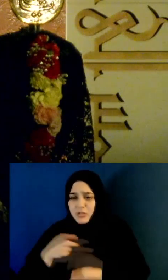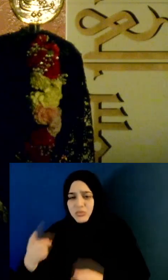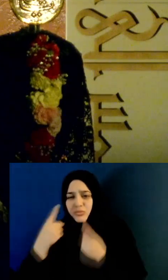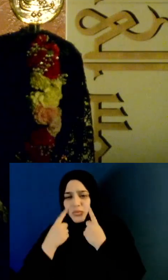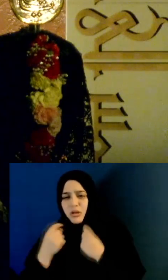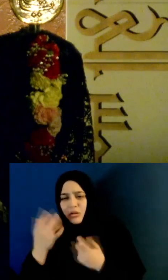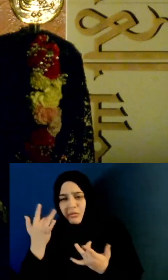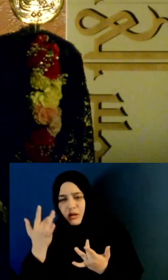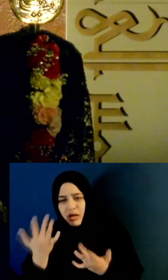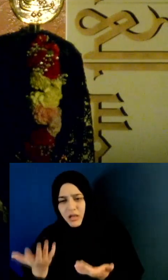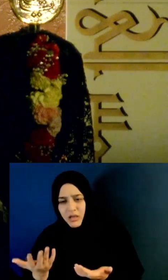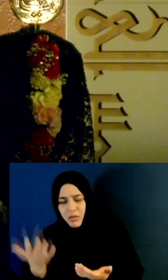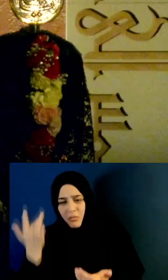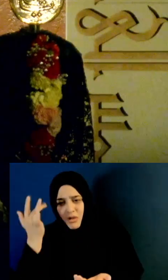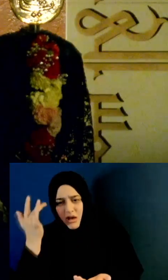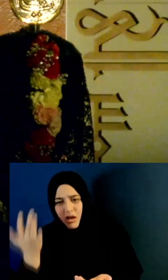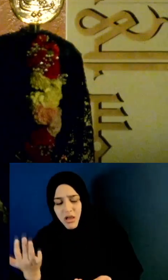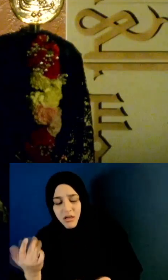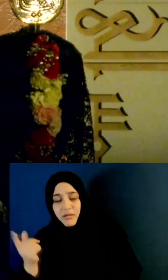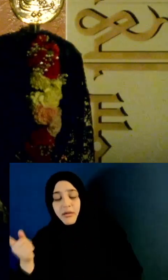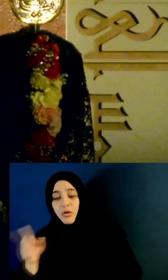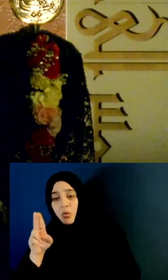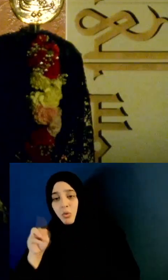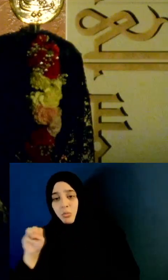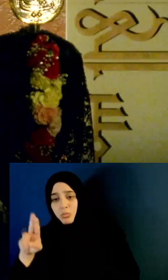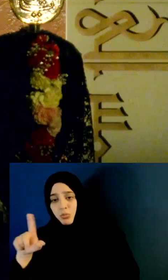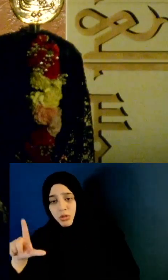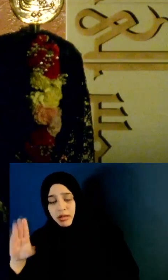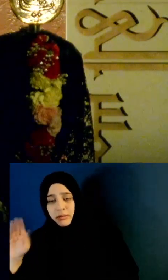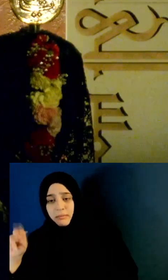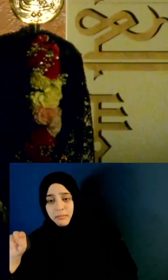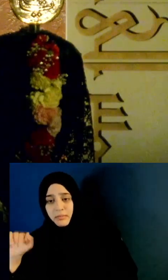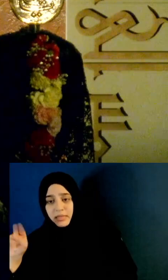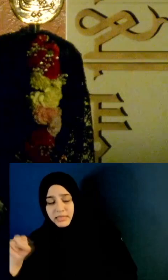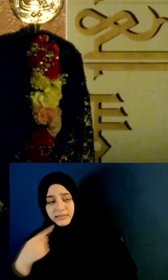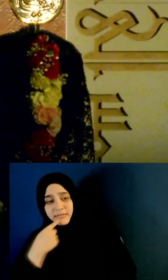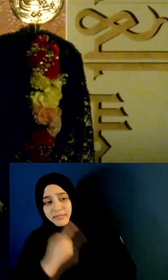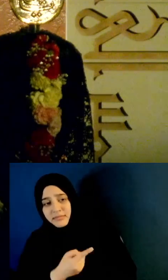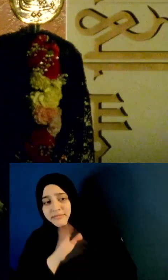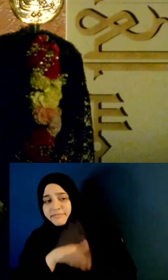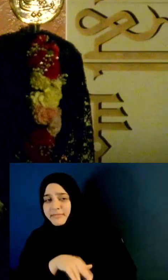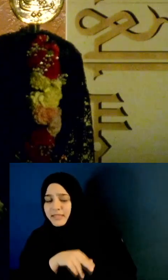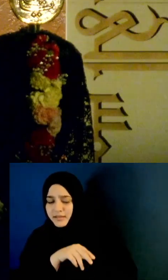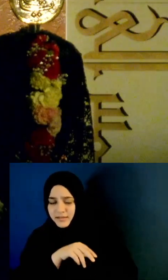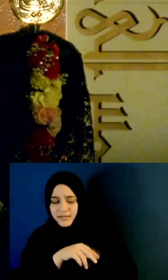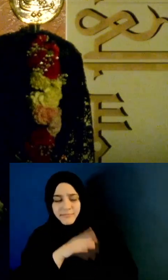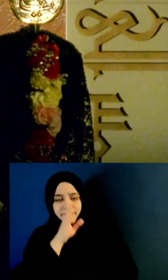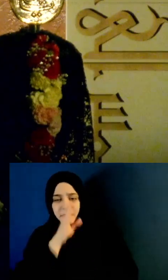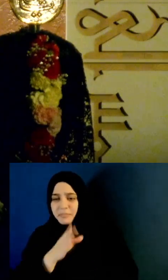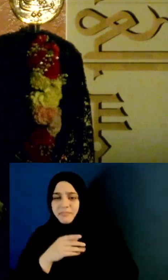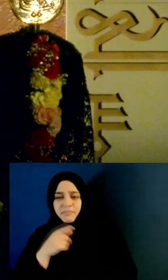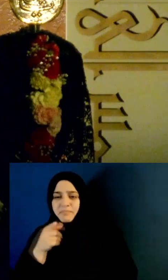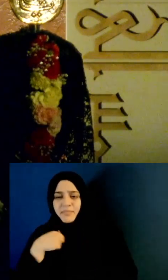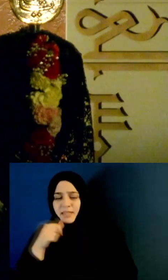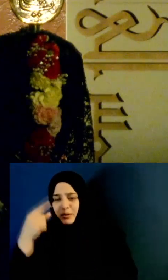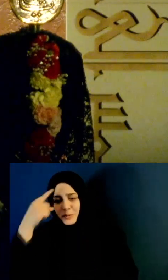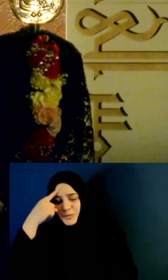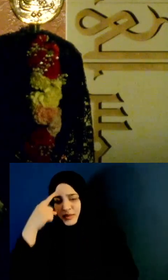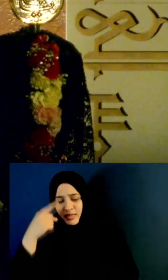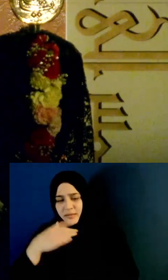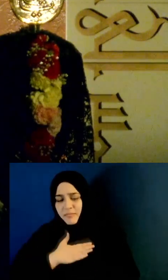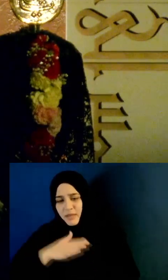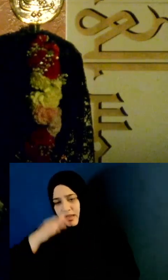Abideen, I do not believe my Abbas would let Hussein down. She said, oh, Imam